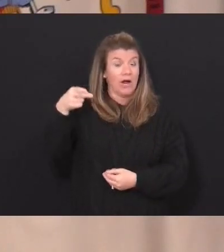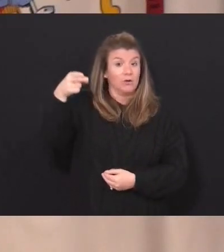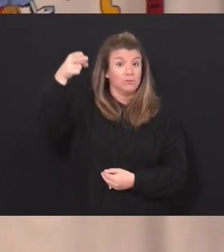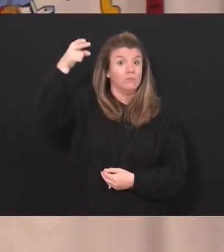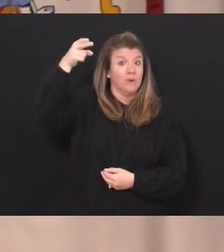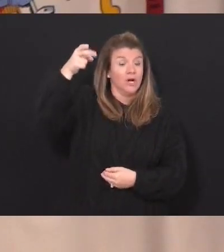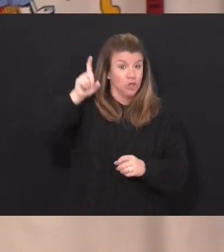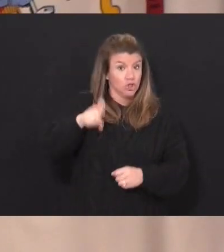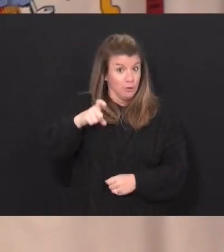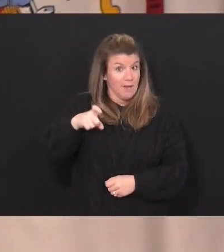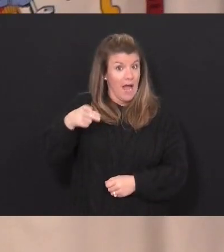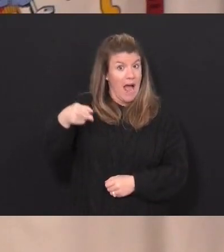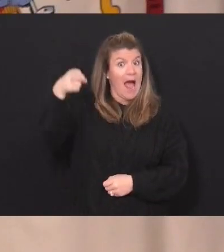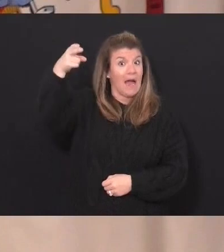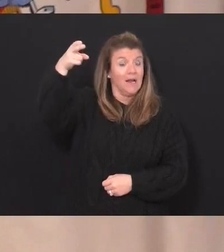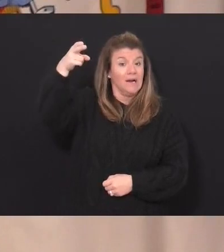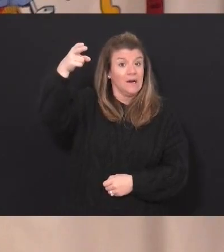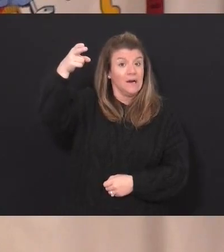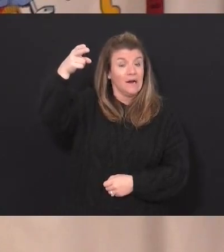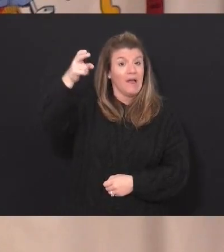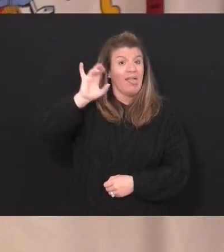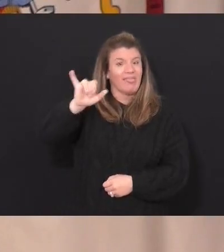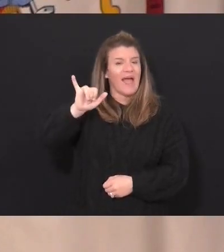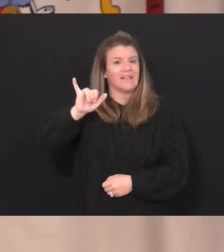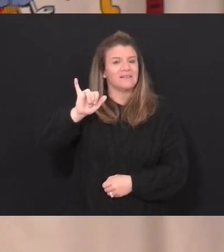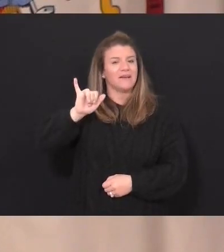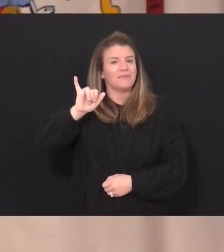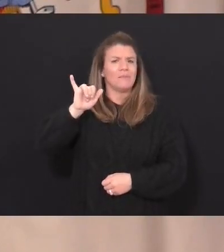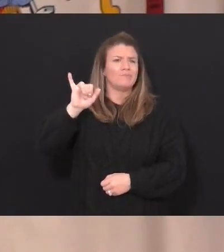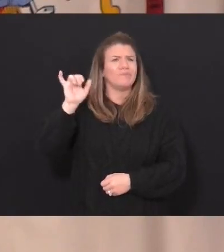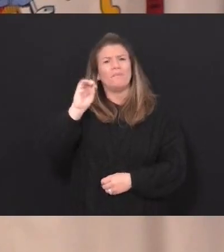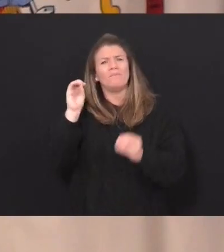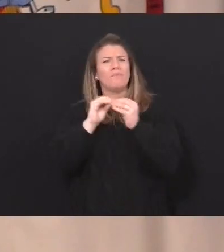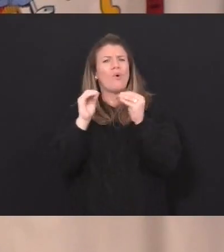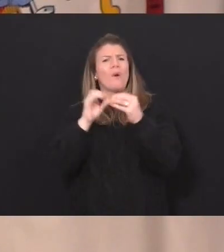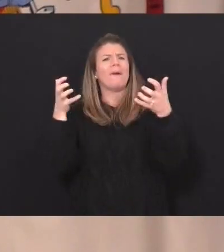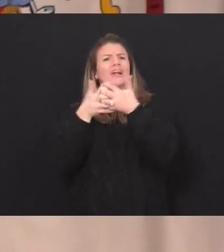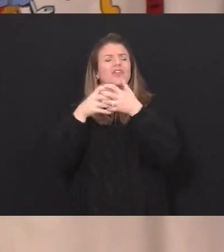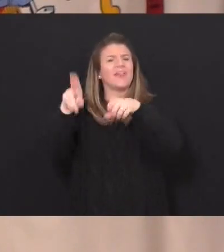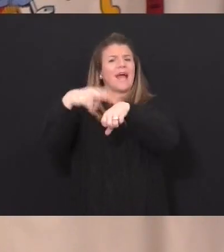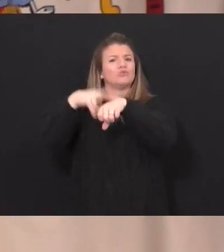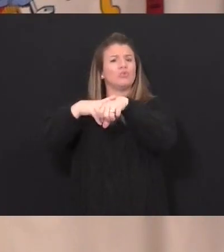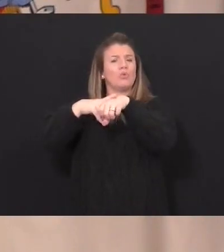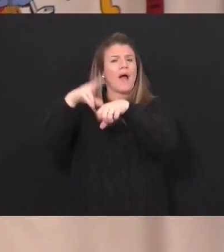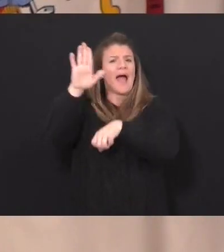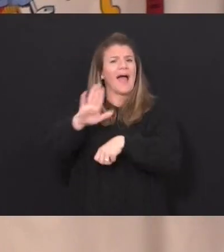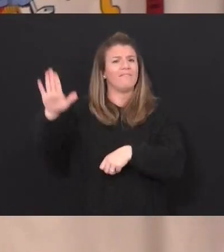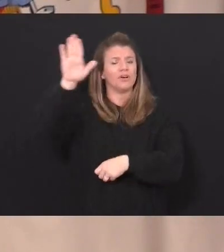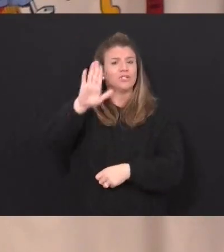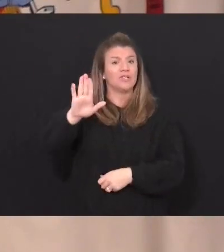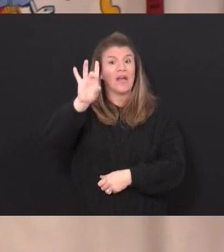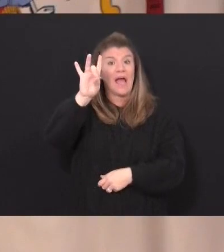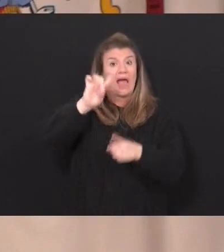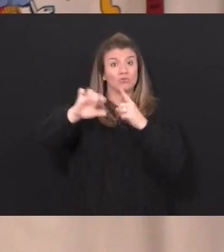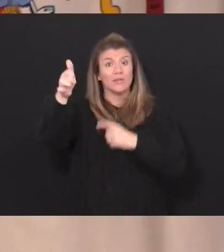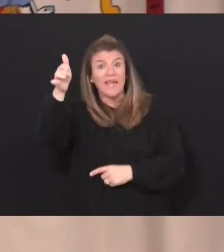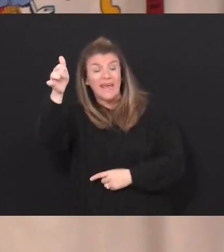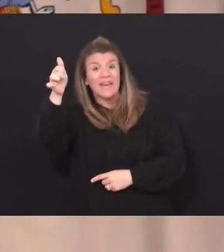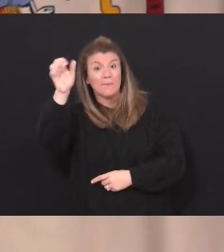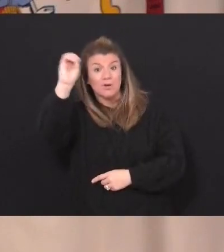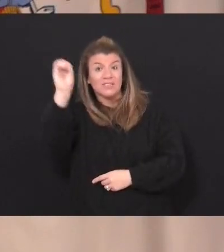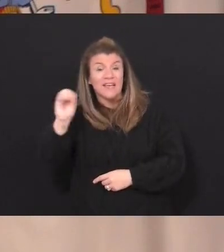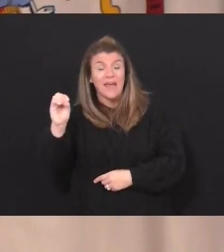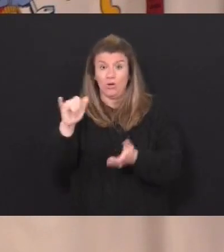the higher side is a national average of probably 8 to 10%, with New York City trending at 30